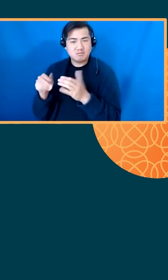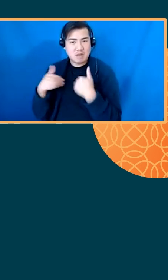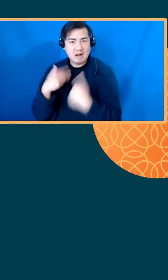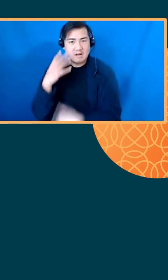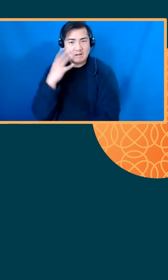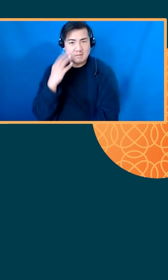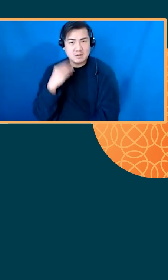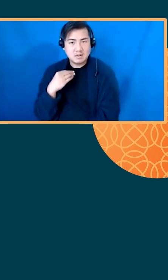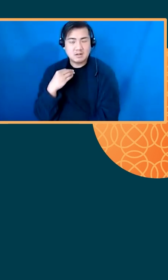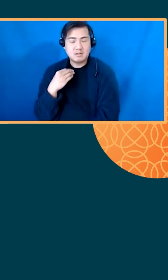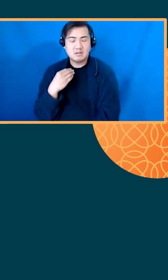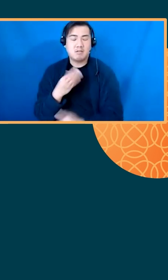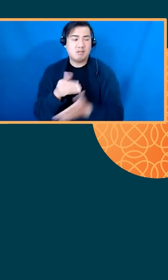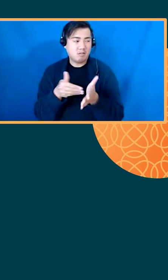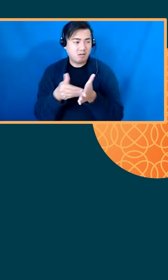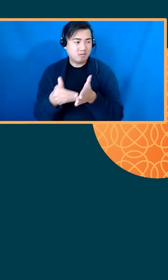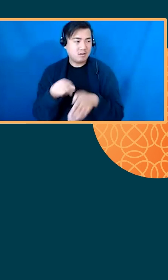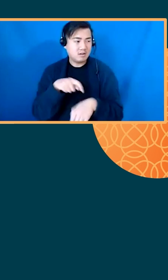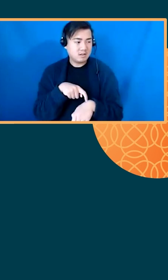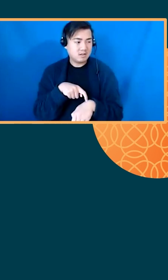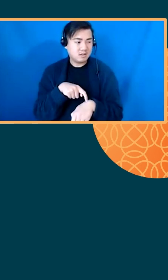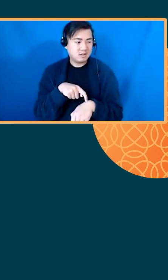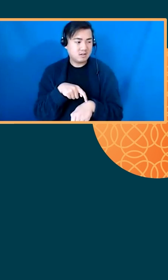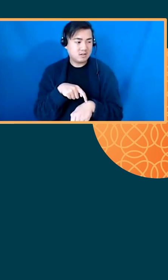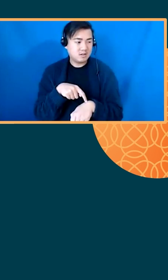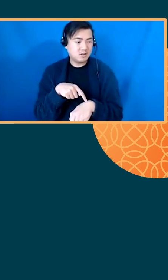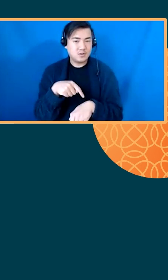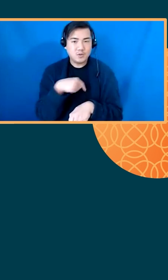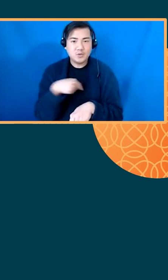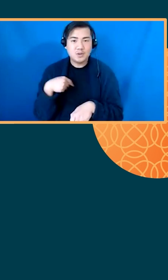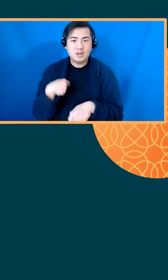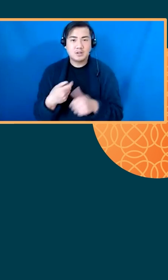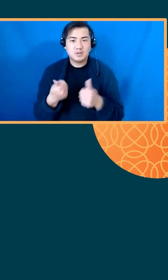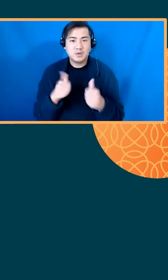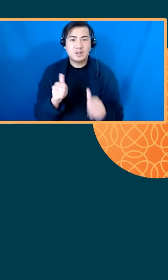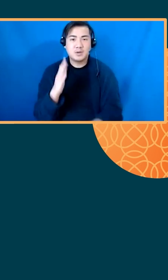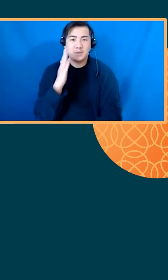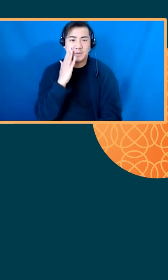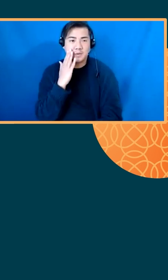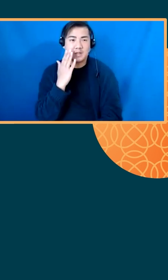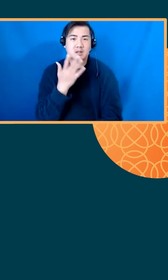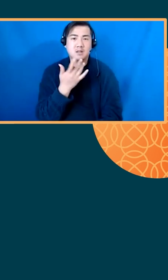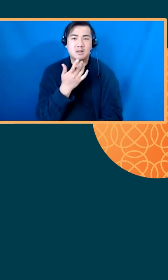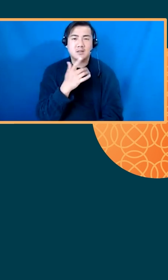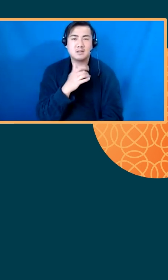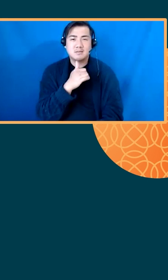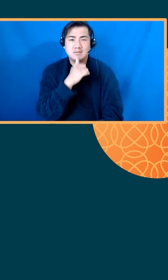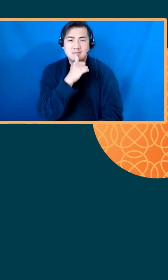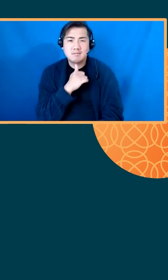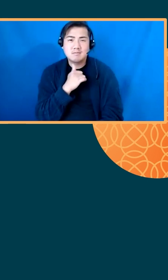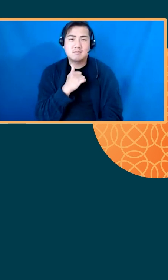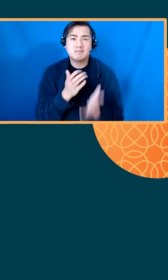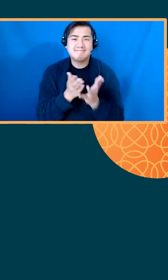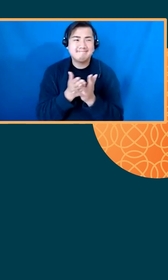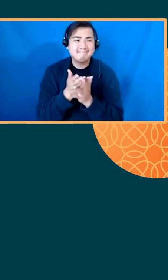us often are trying to mire our ways through that, you know, our parent often was doing the